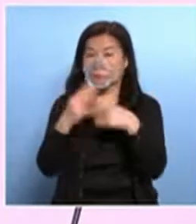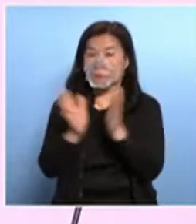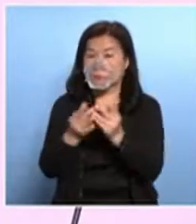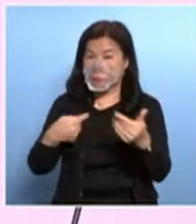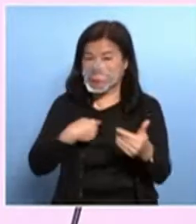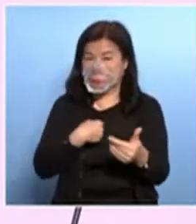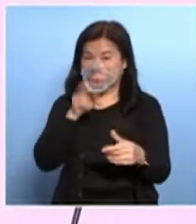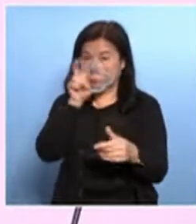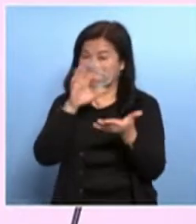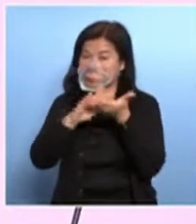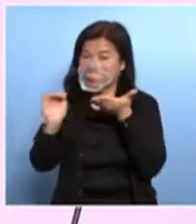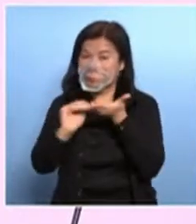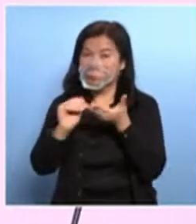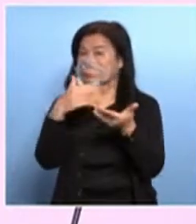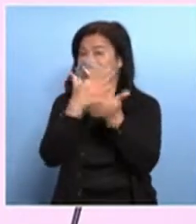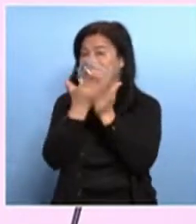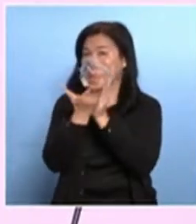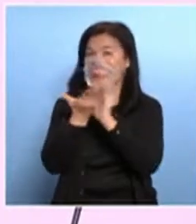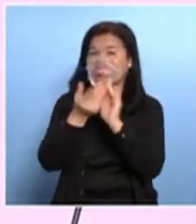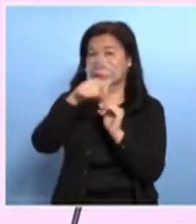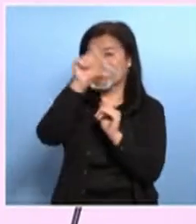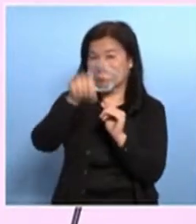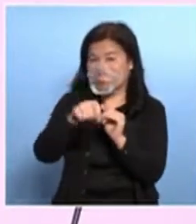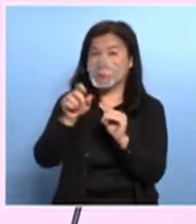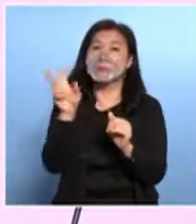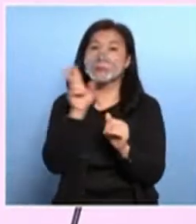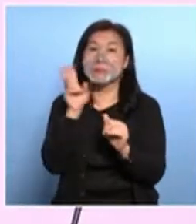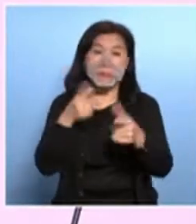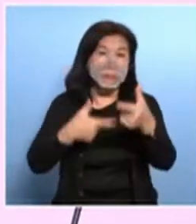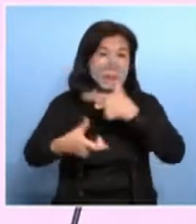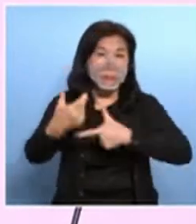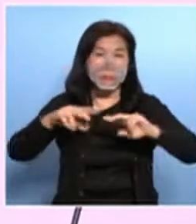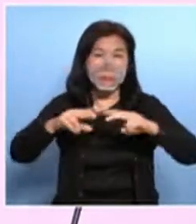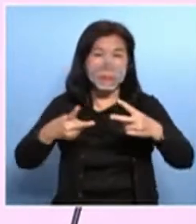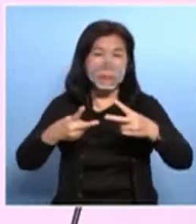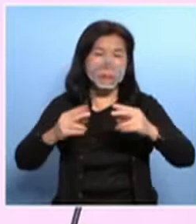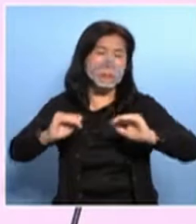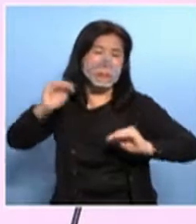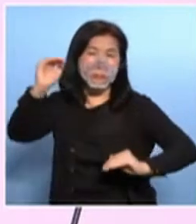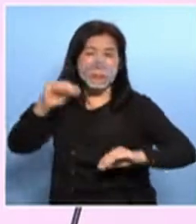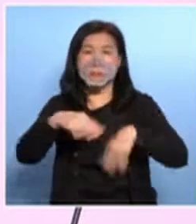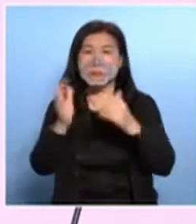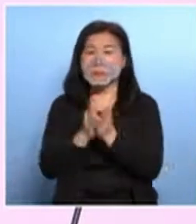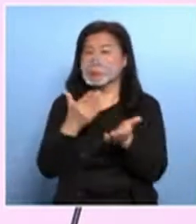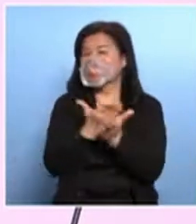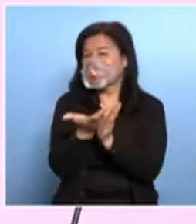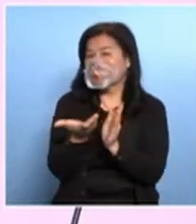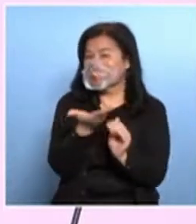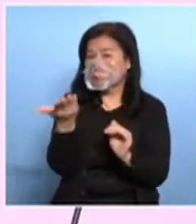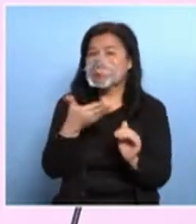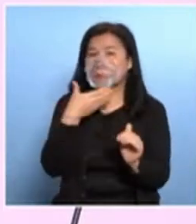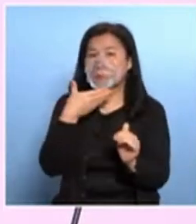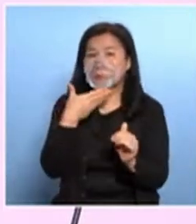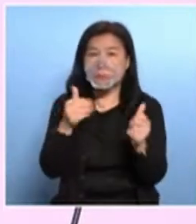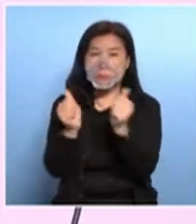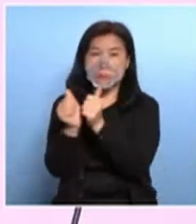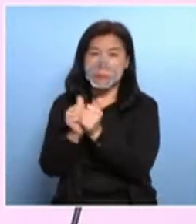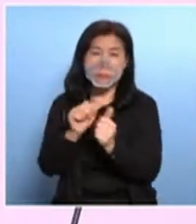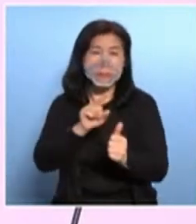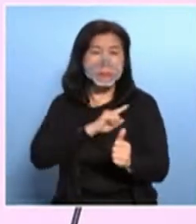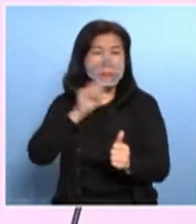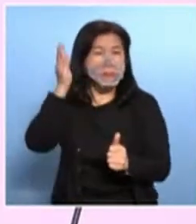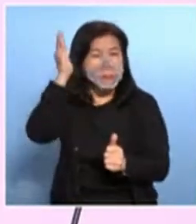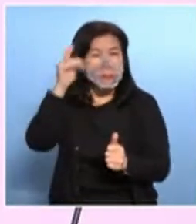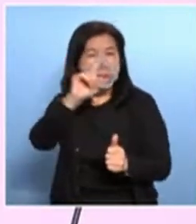However, these figures do not allow us to see clearly many issues such as unbalanced economic development and that many